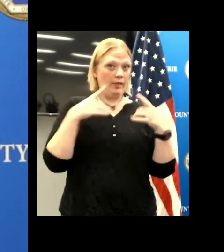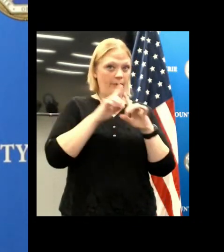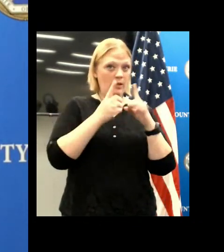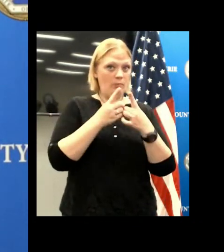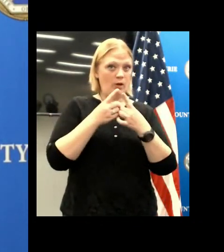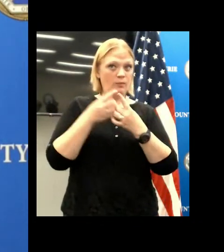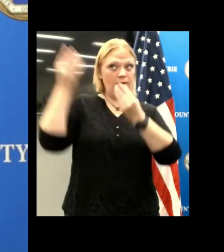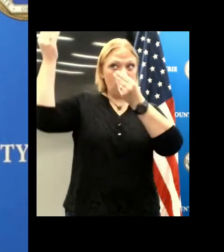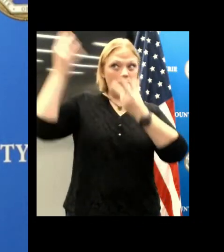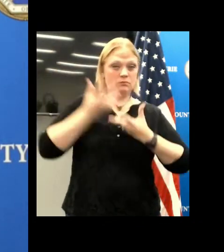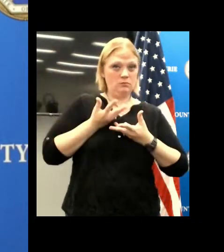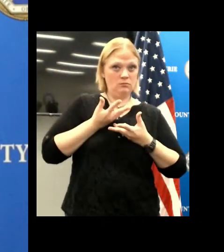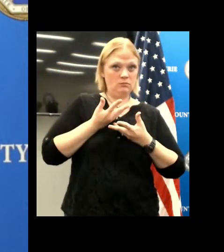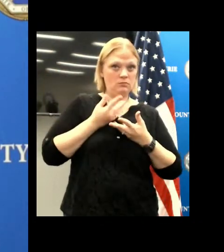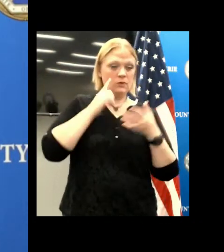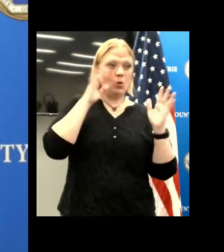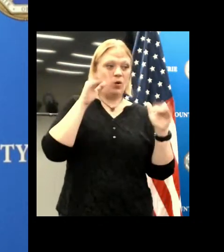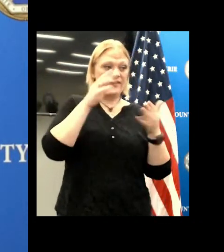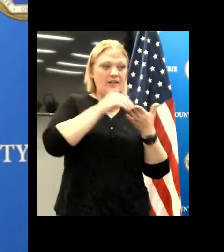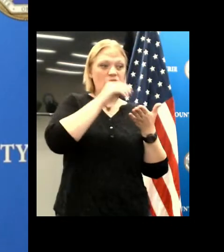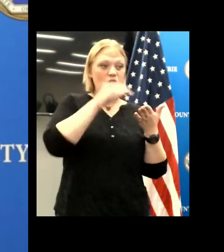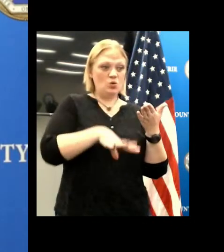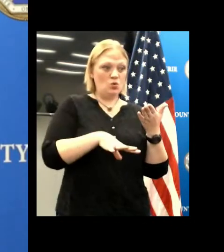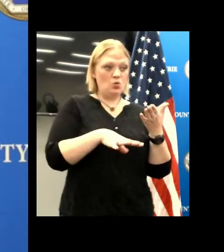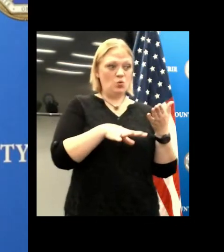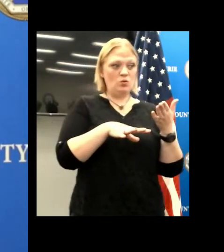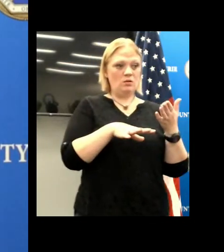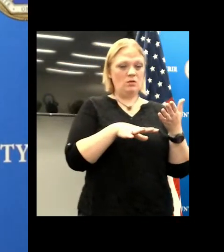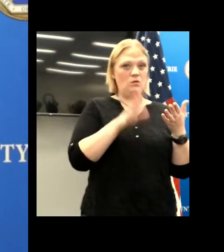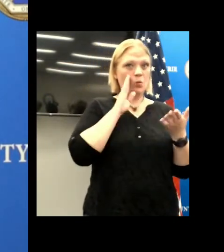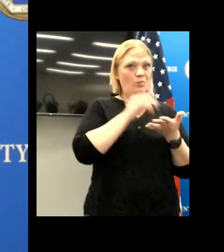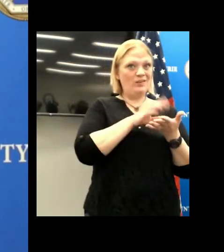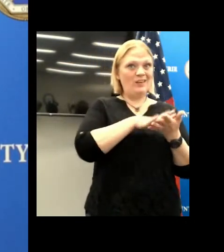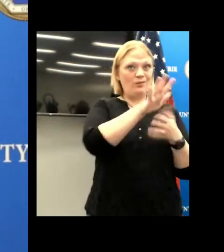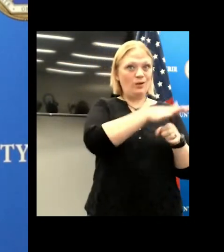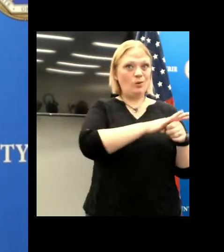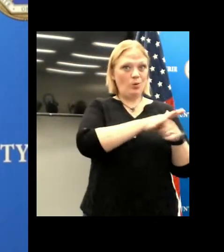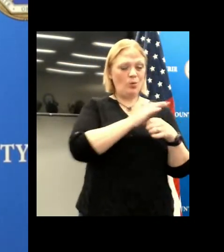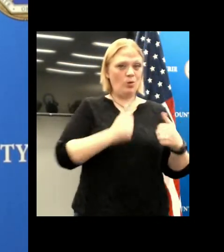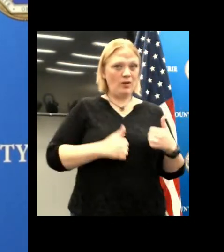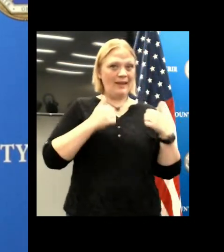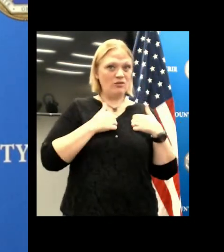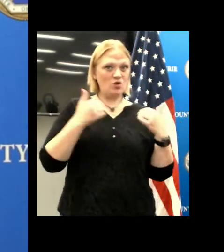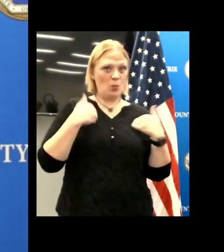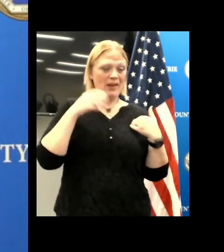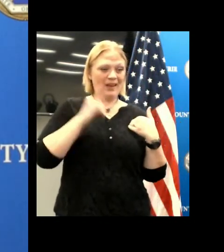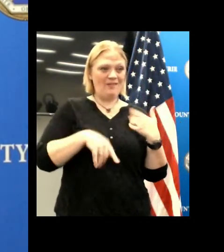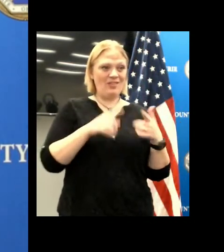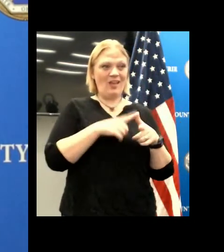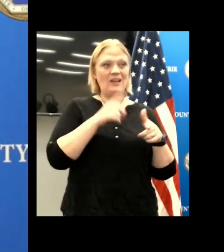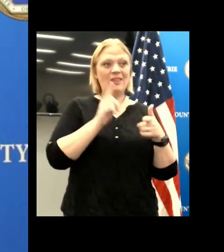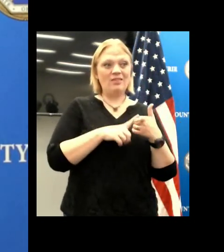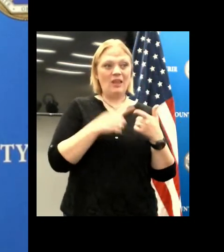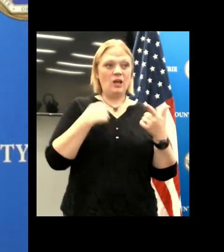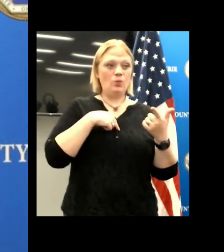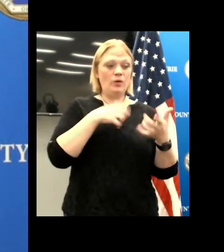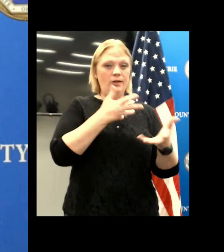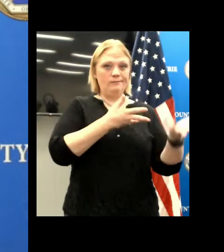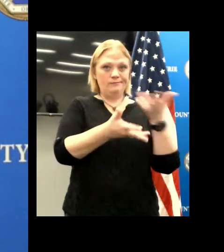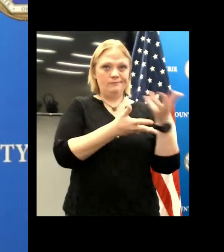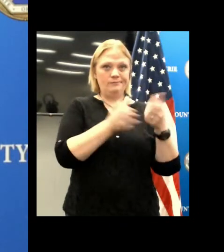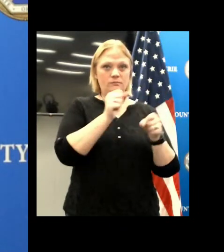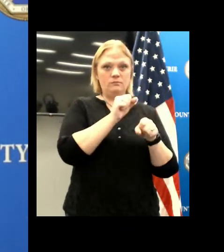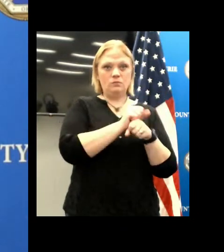that information. Hopefully the student will put their local address, so we will get that. And then we work with